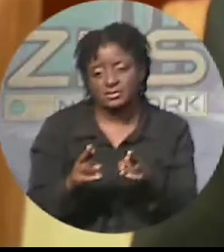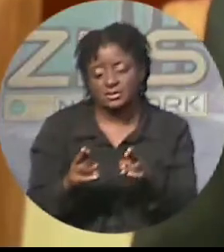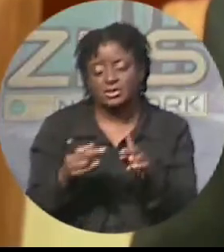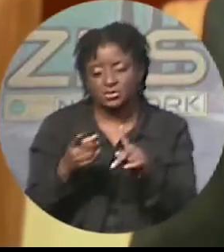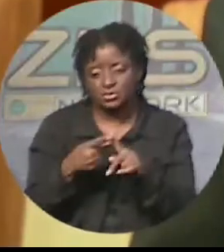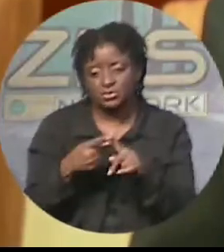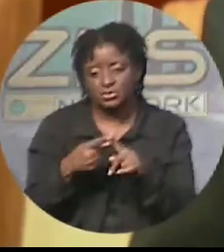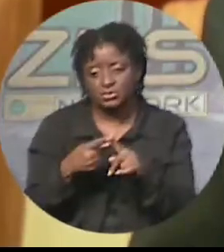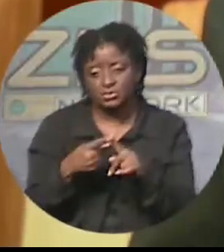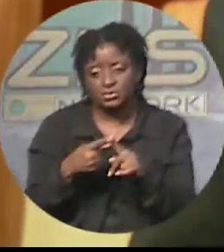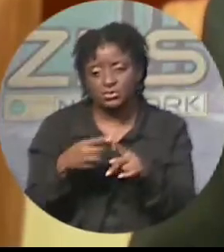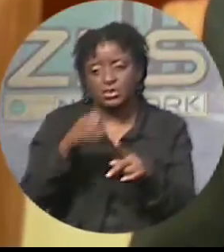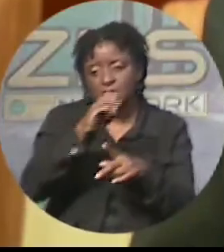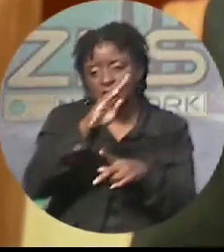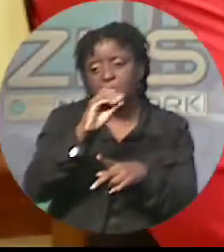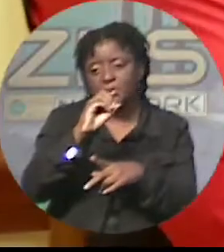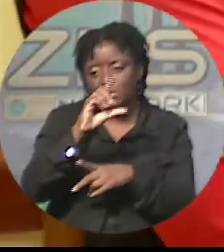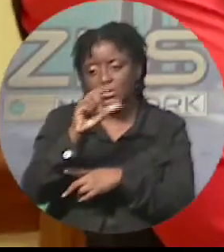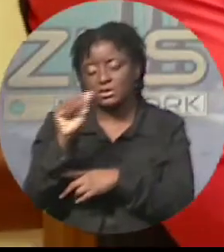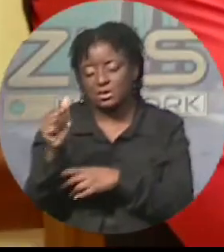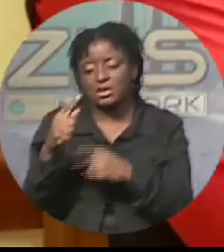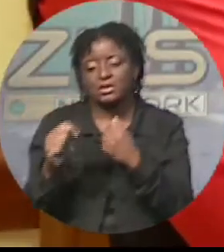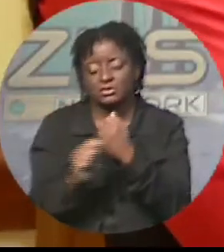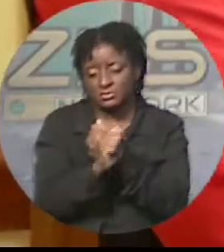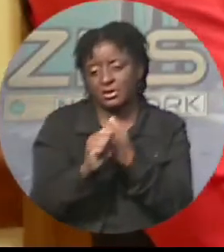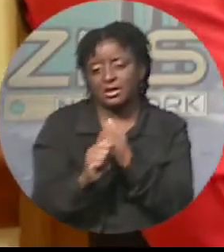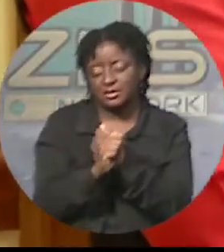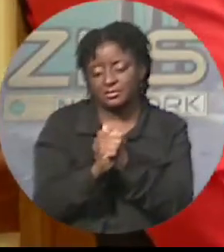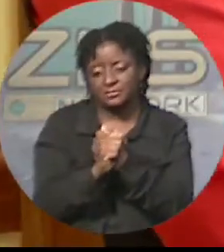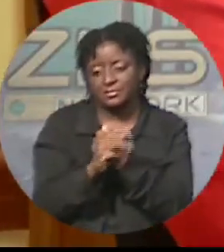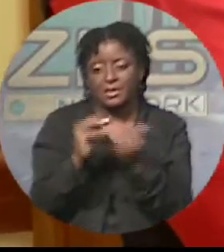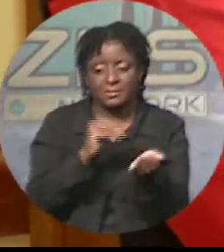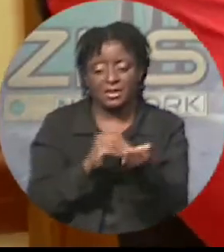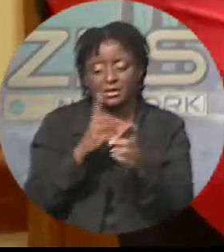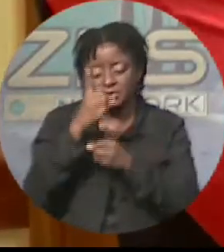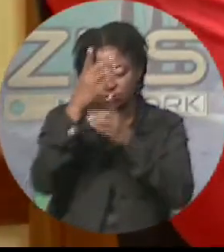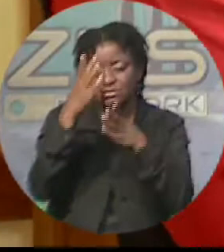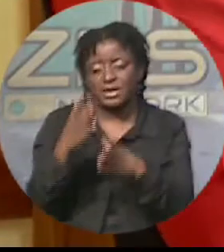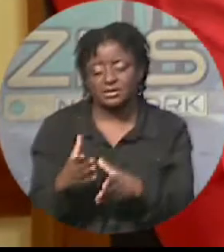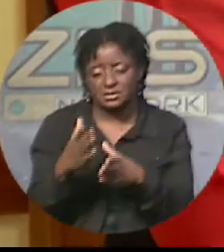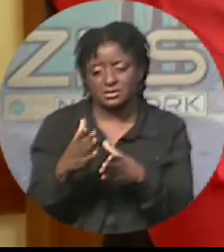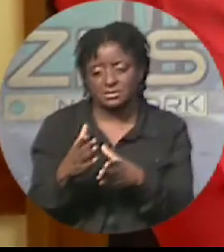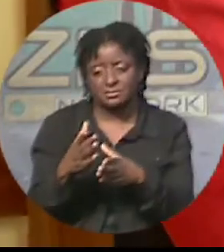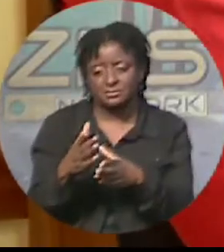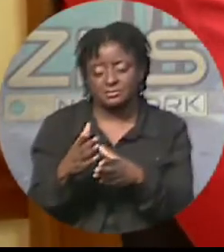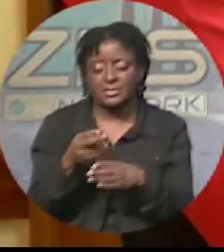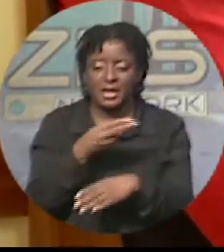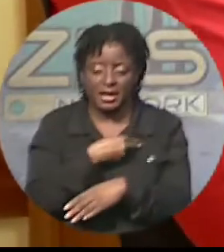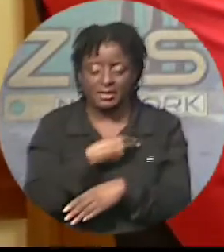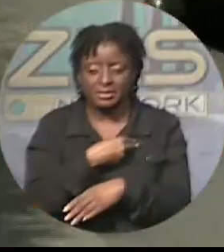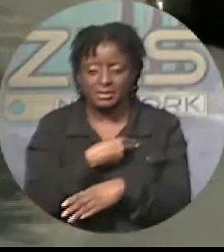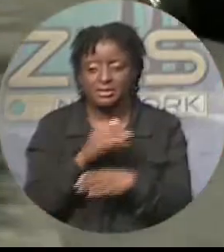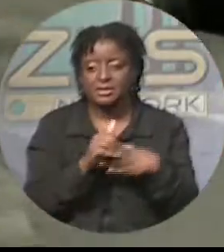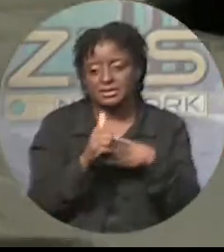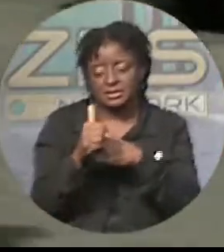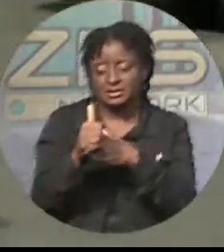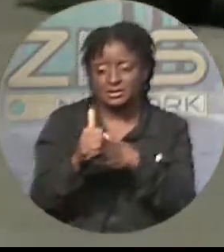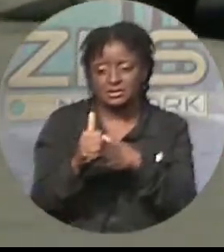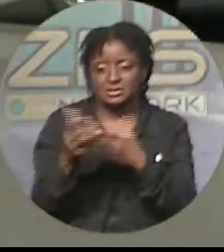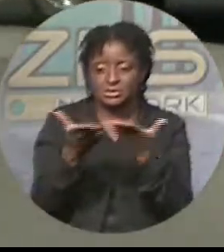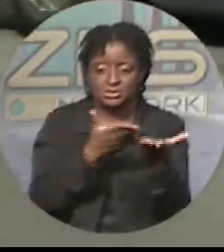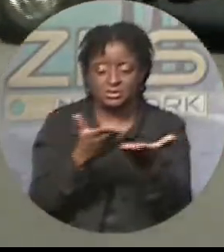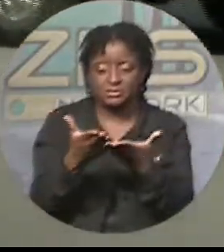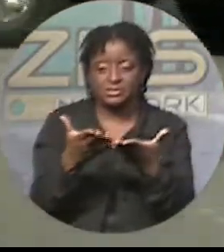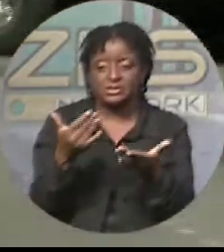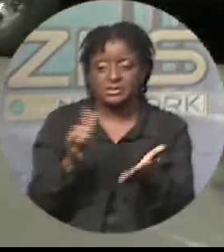such a threat. Medical Director of the National Emergency Medical Services, Alvery, Hanna, heads up the services that provides